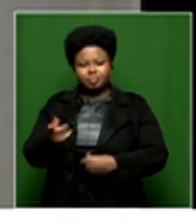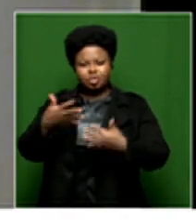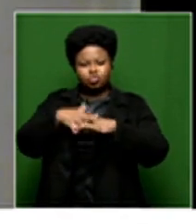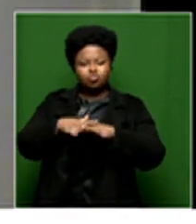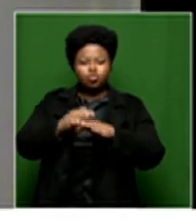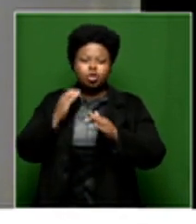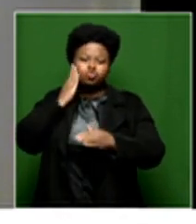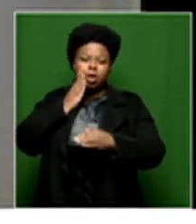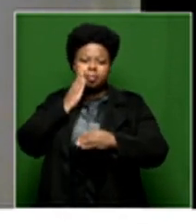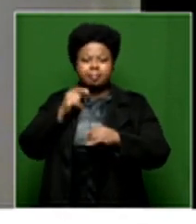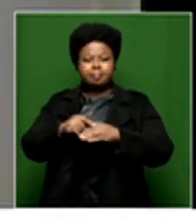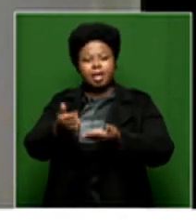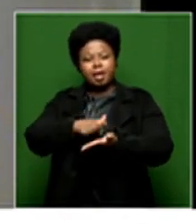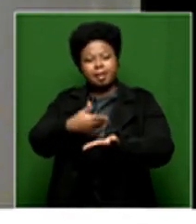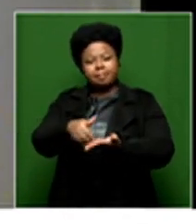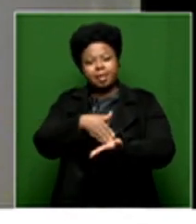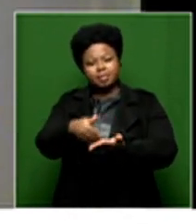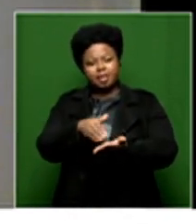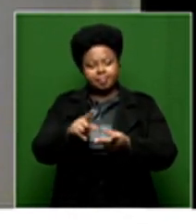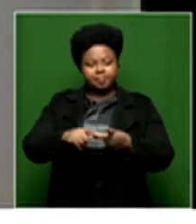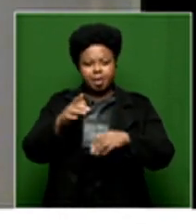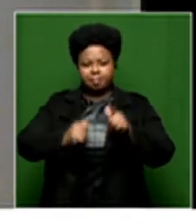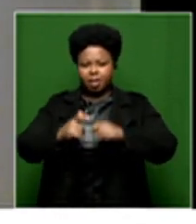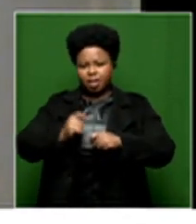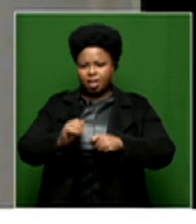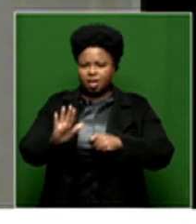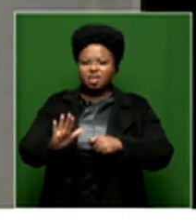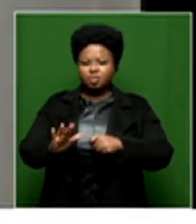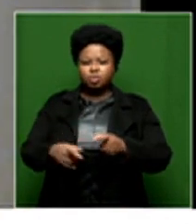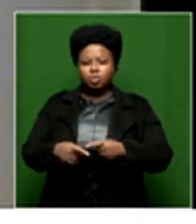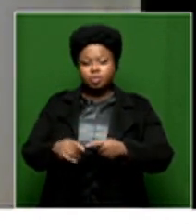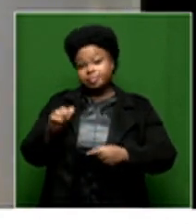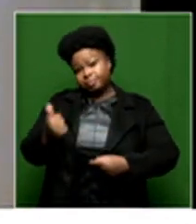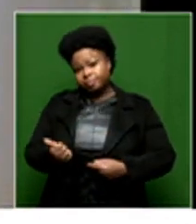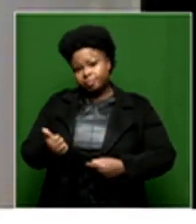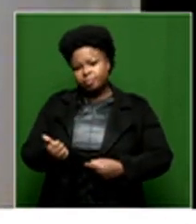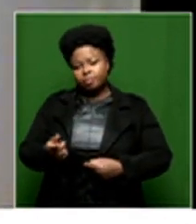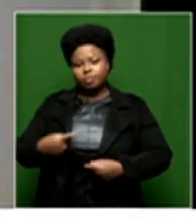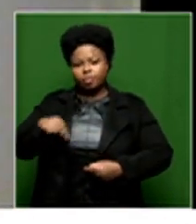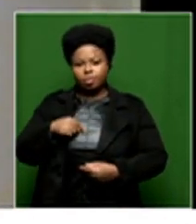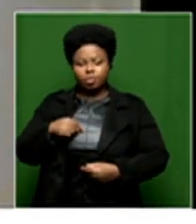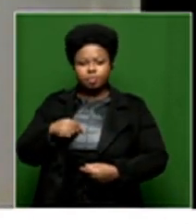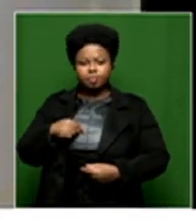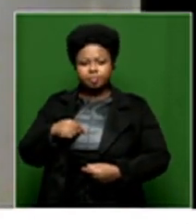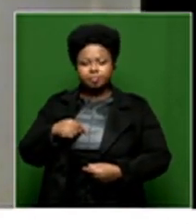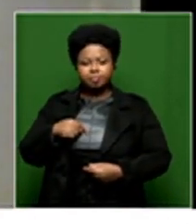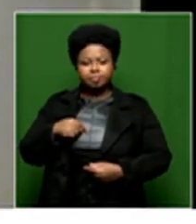cream, butter, milk. So in this instance, we've got